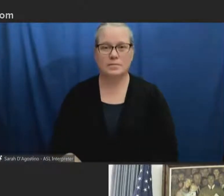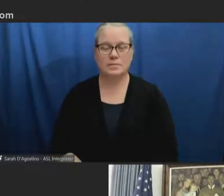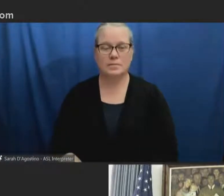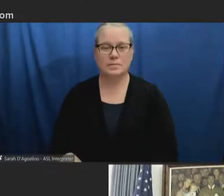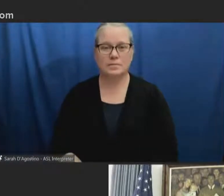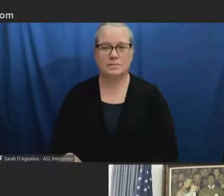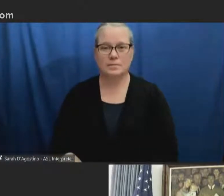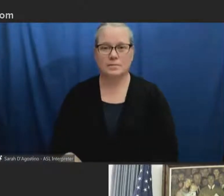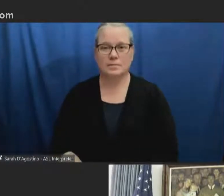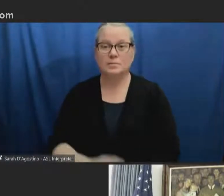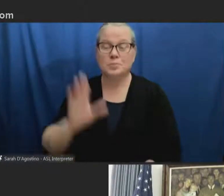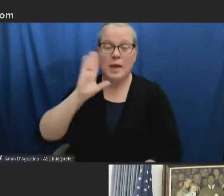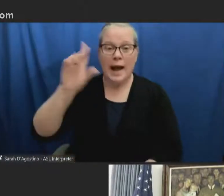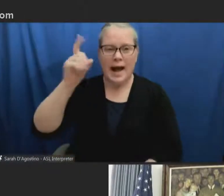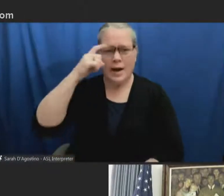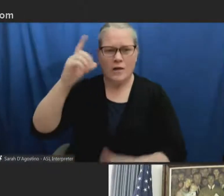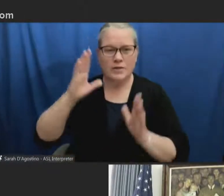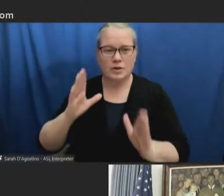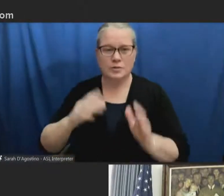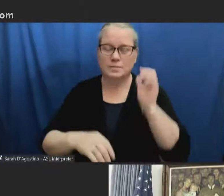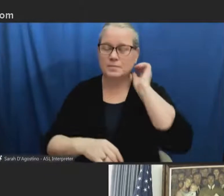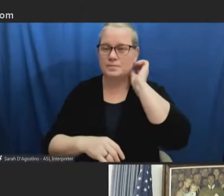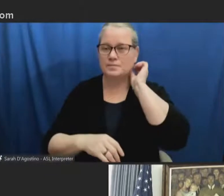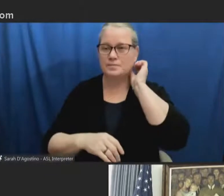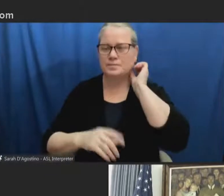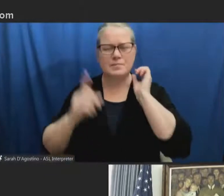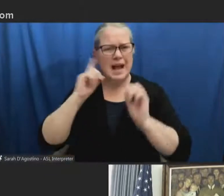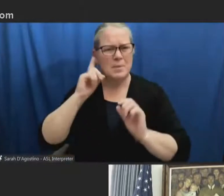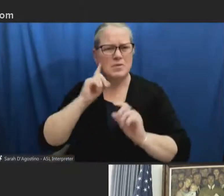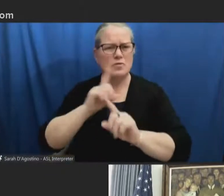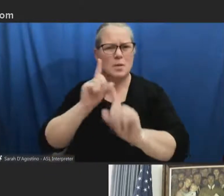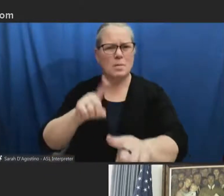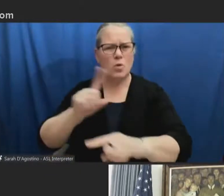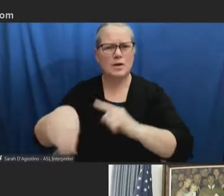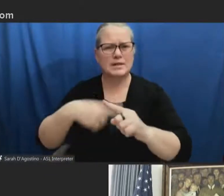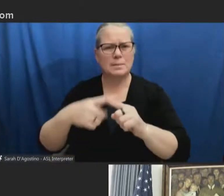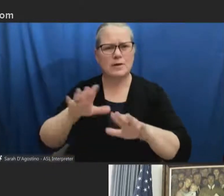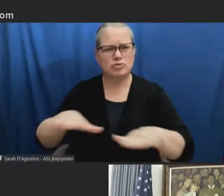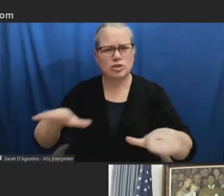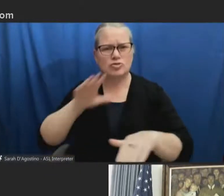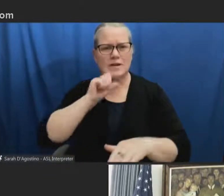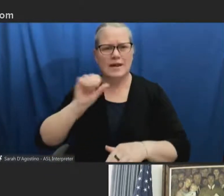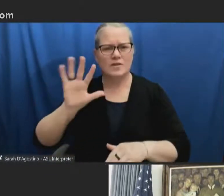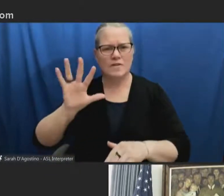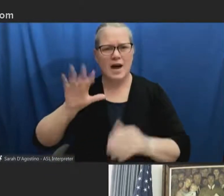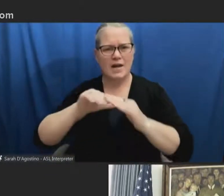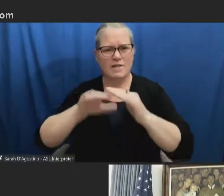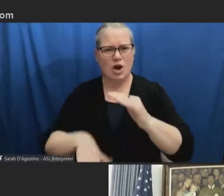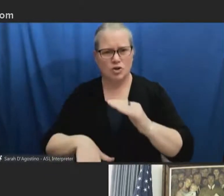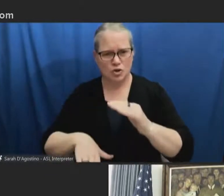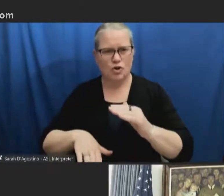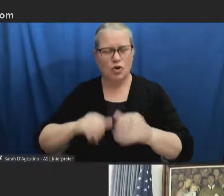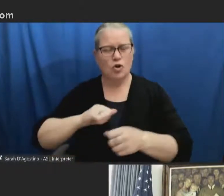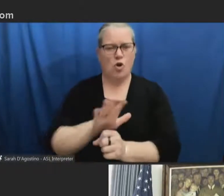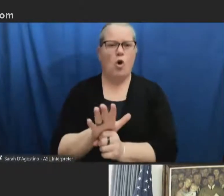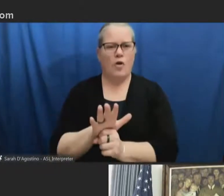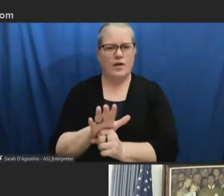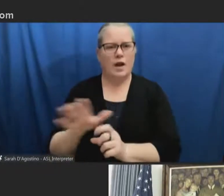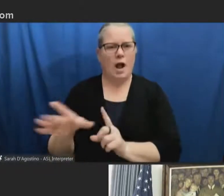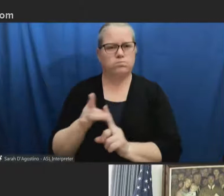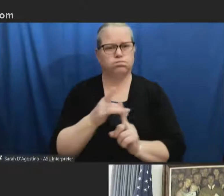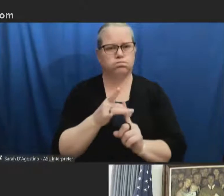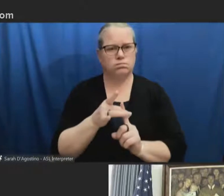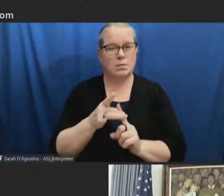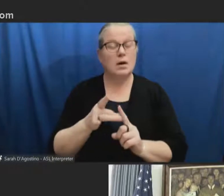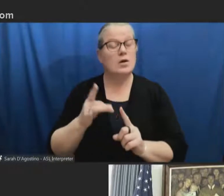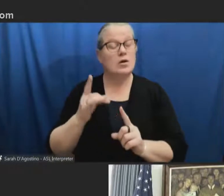Hi, Governor. I'm hearing reports of children under 5 years old getting COVID, many from daycares. Is there anything being done to